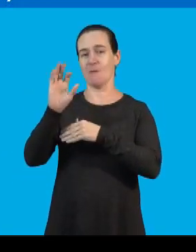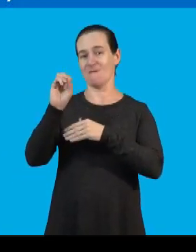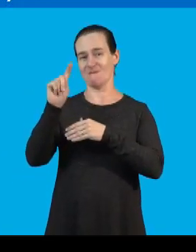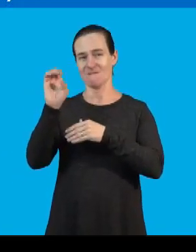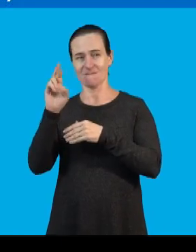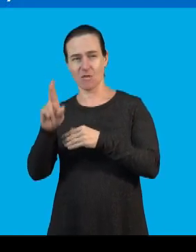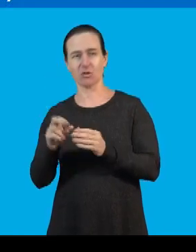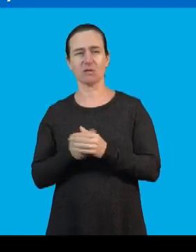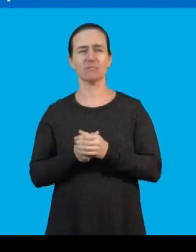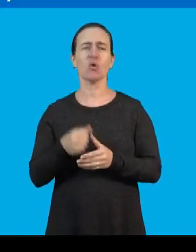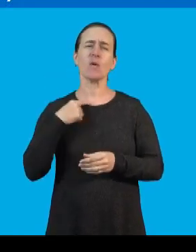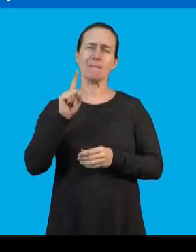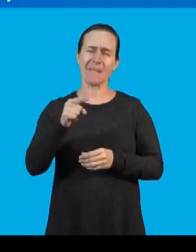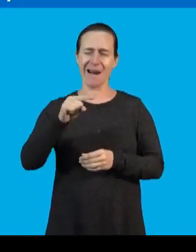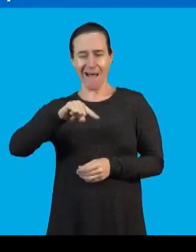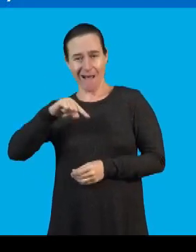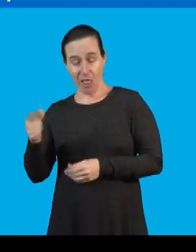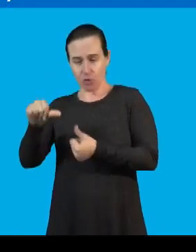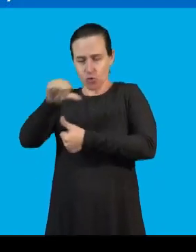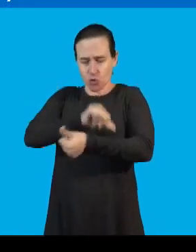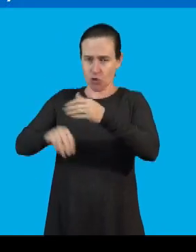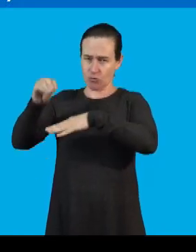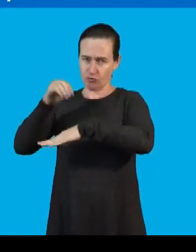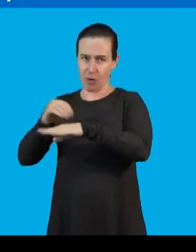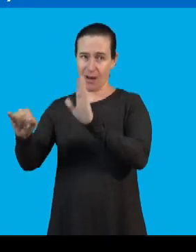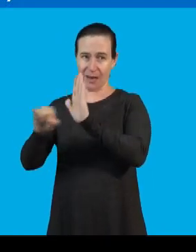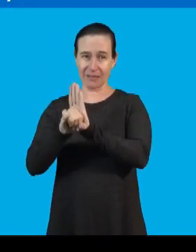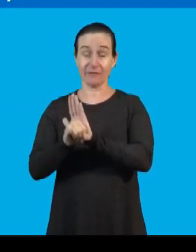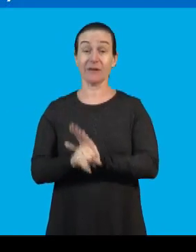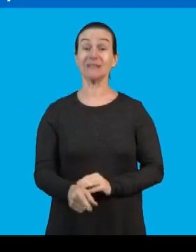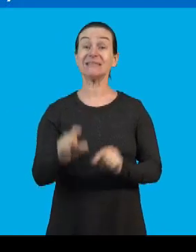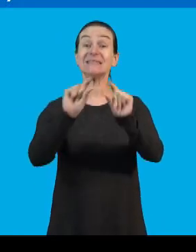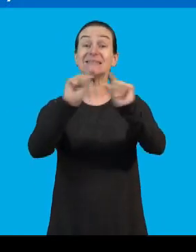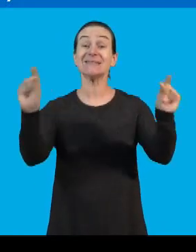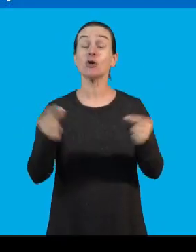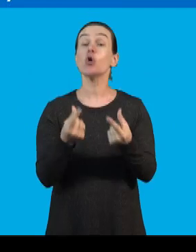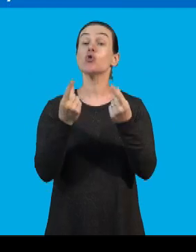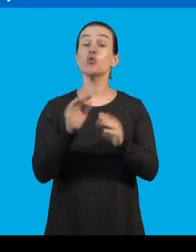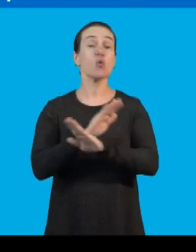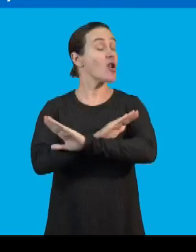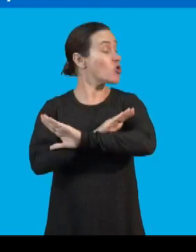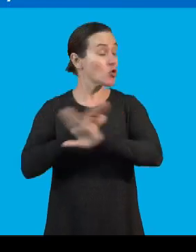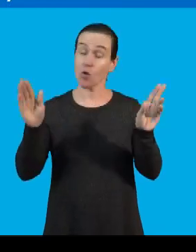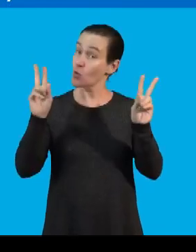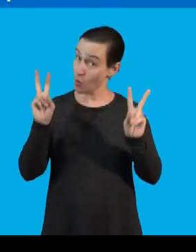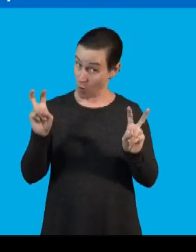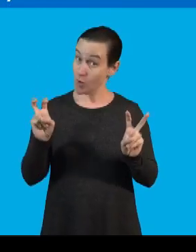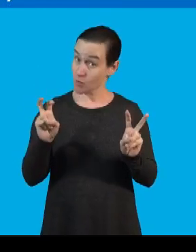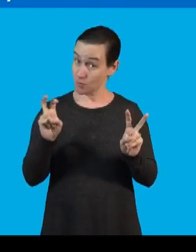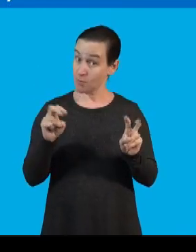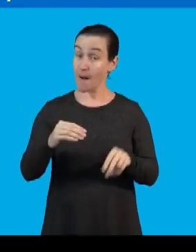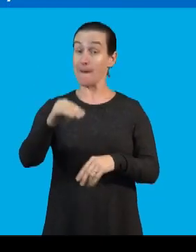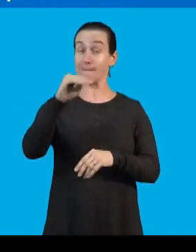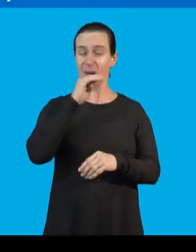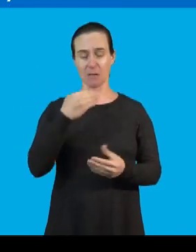or adoption. Identify another social problem mentioned in paragraph 1. Do not